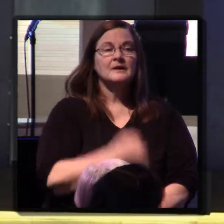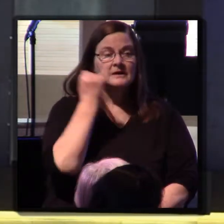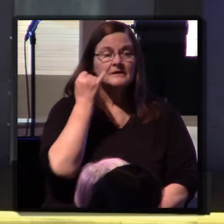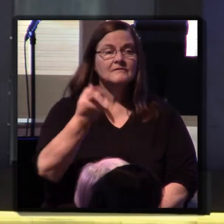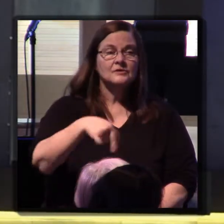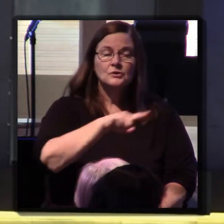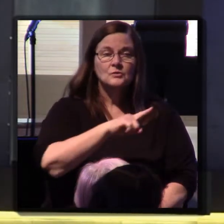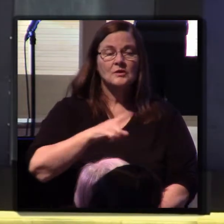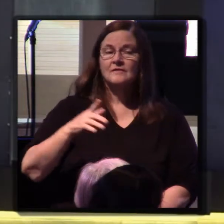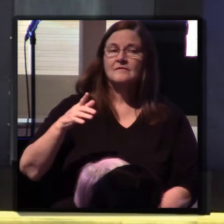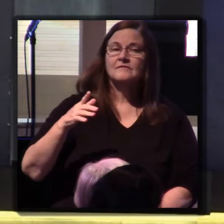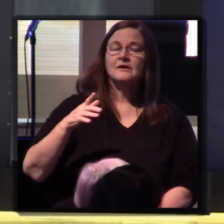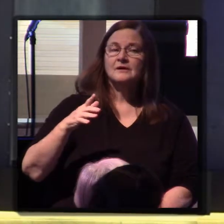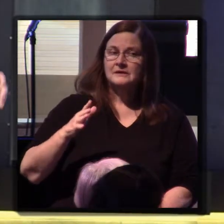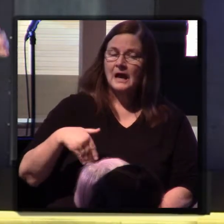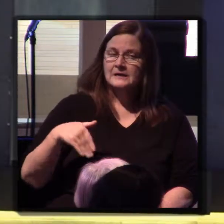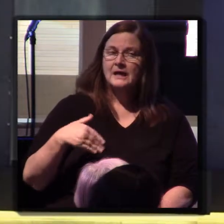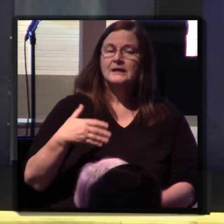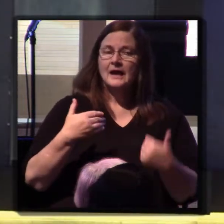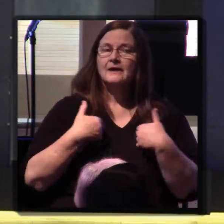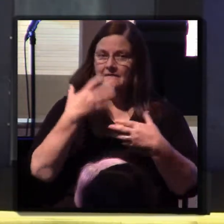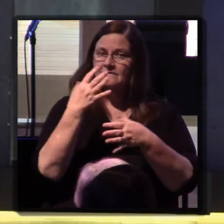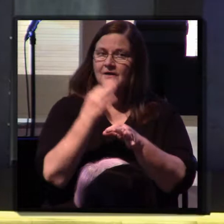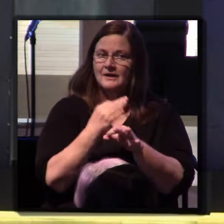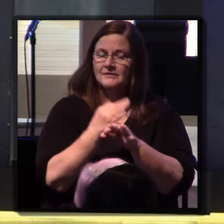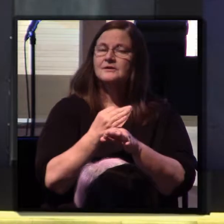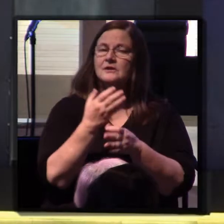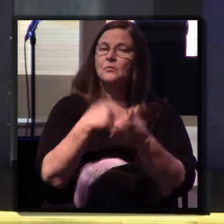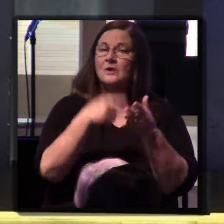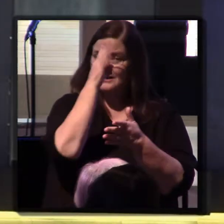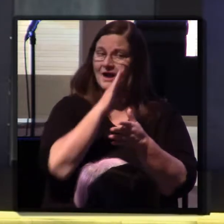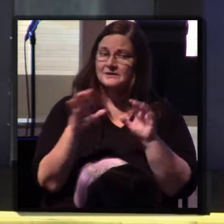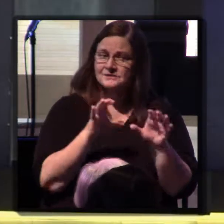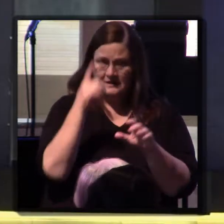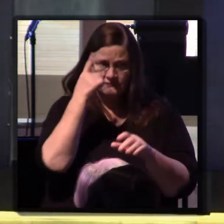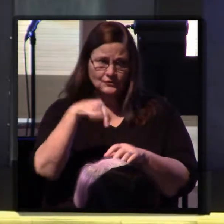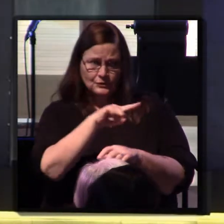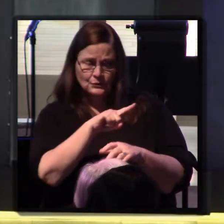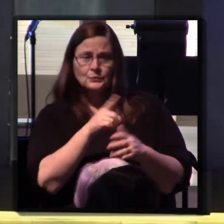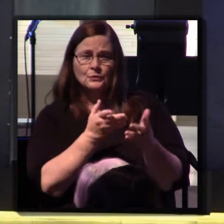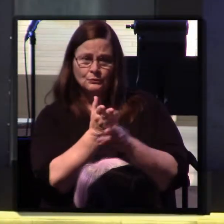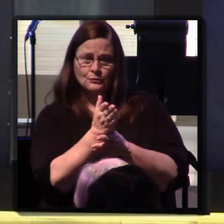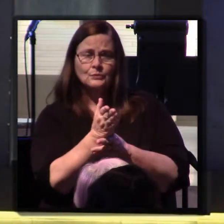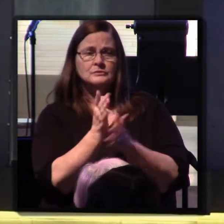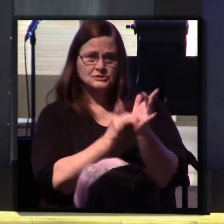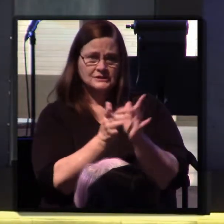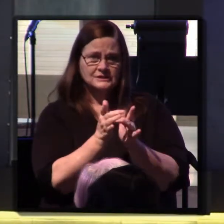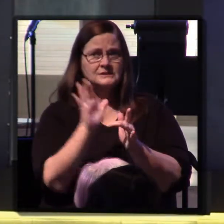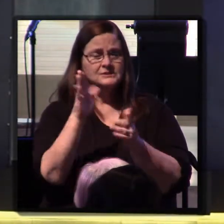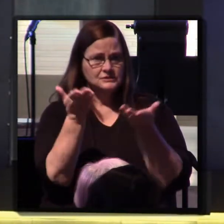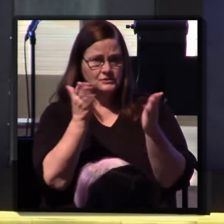believe it. And so this morning, if you have not put your faith in what